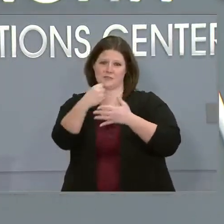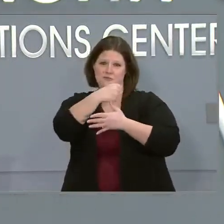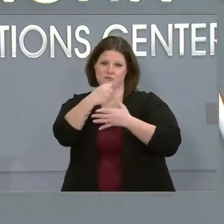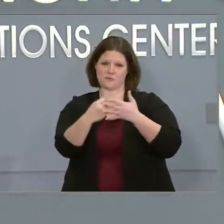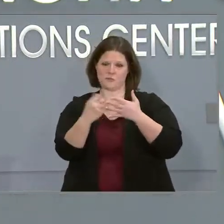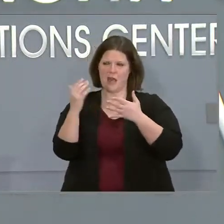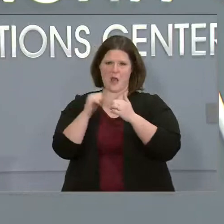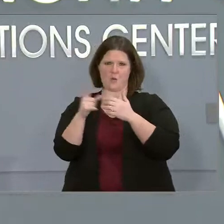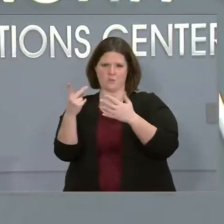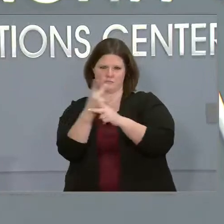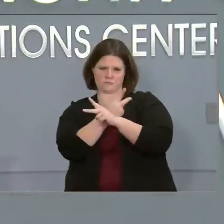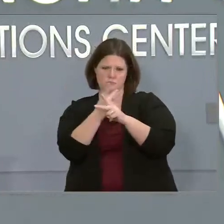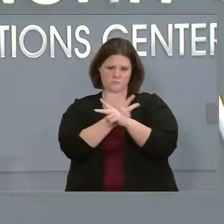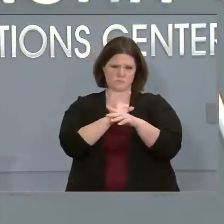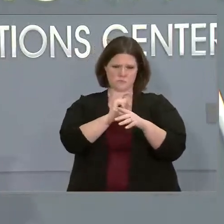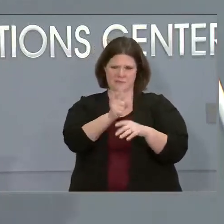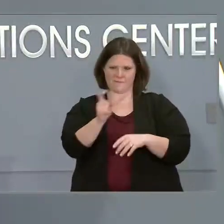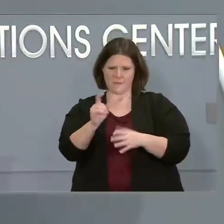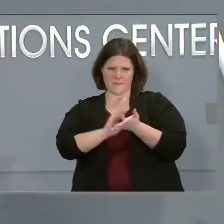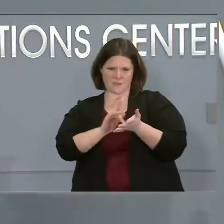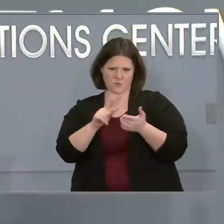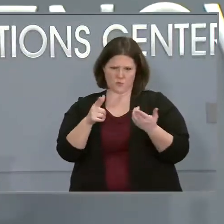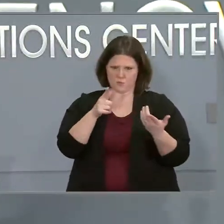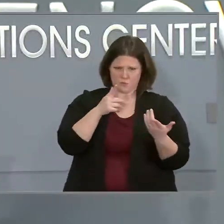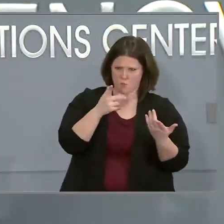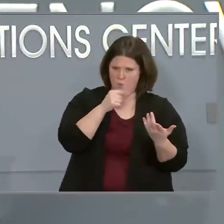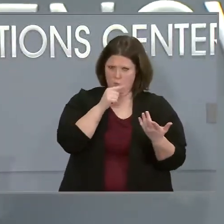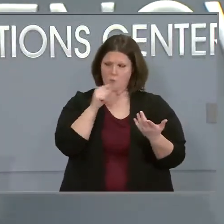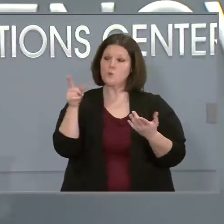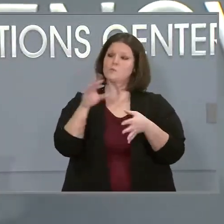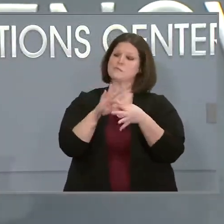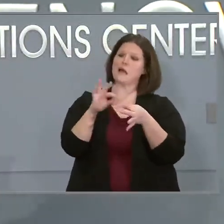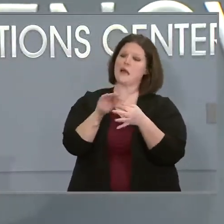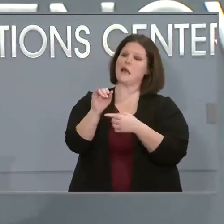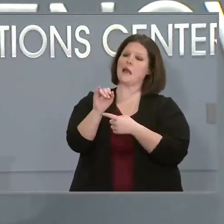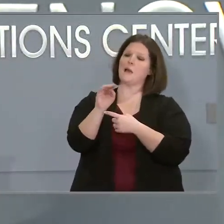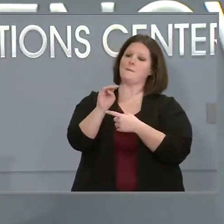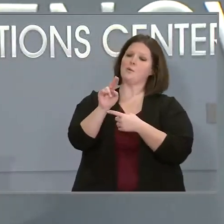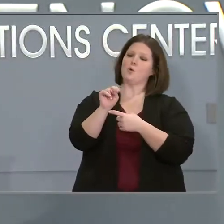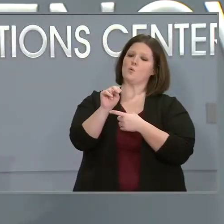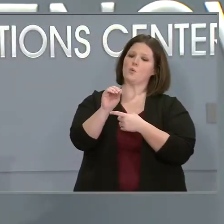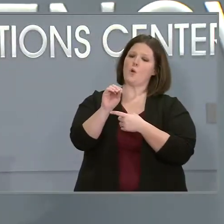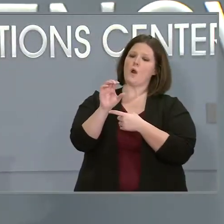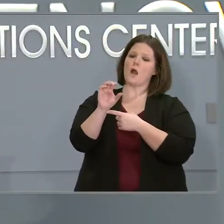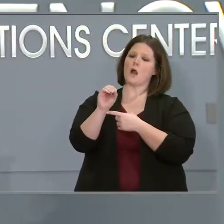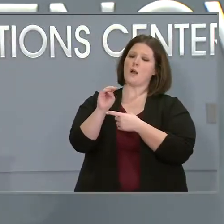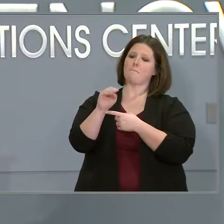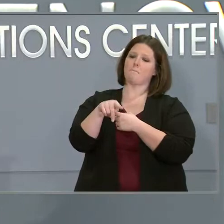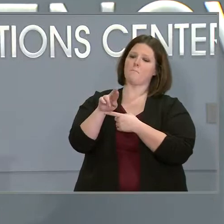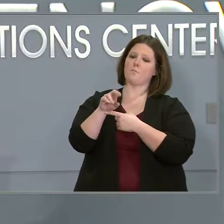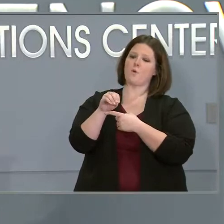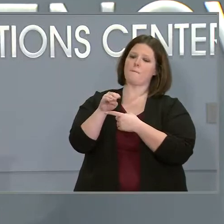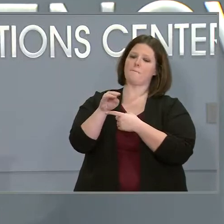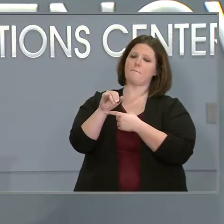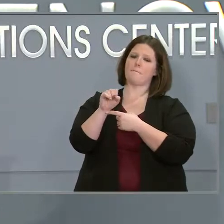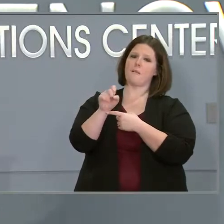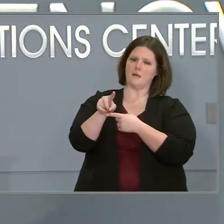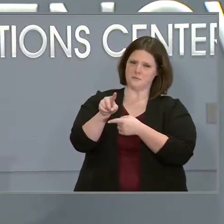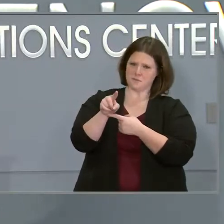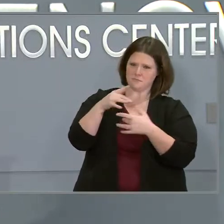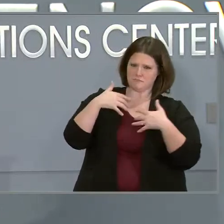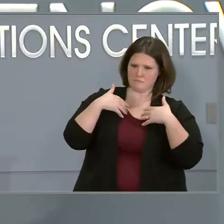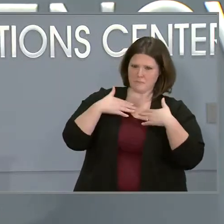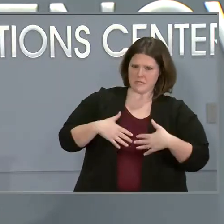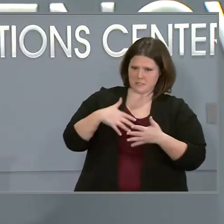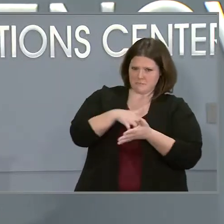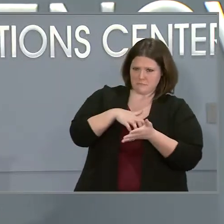you're using in terms of distribution. You said it will relate to immunocompromised individuals. Will it also potentially relate to areas of